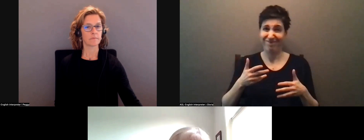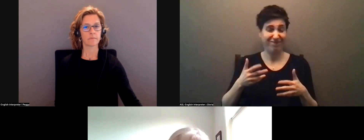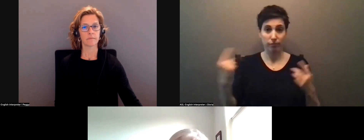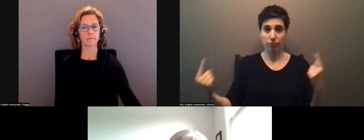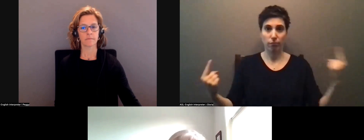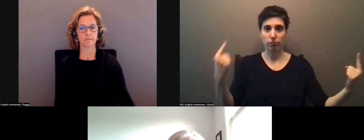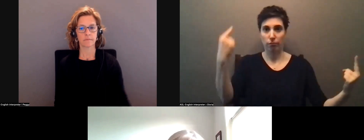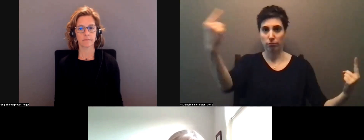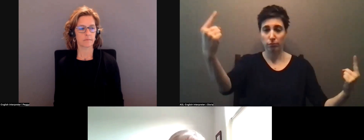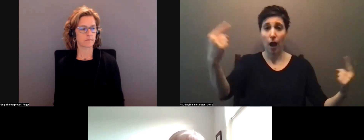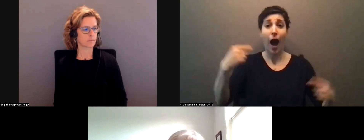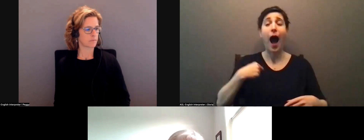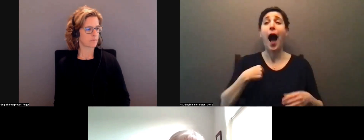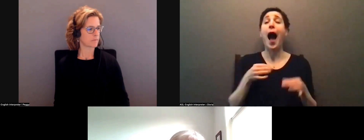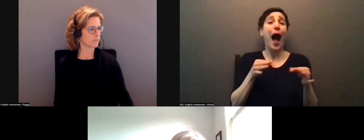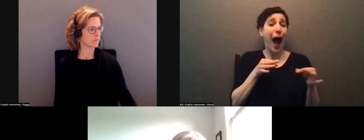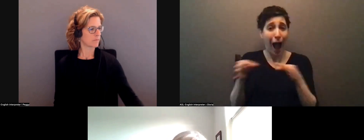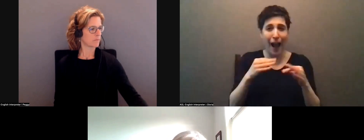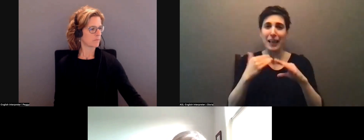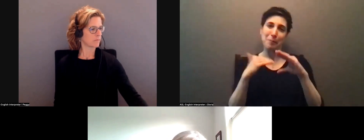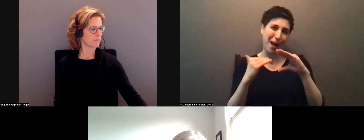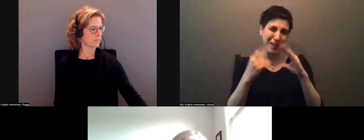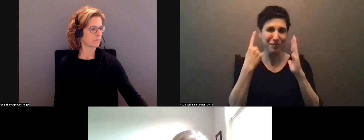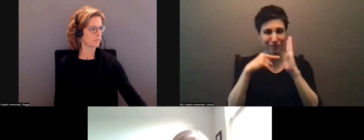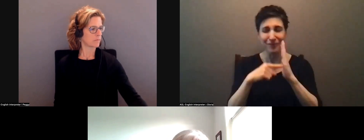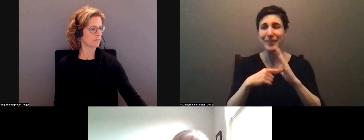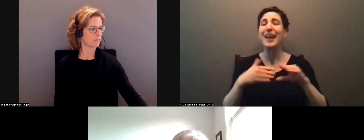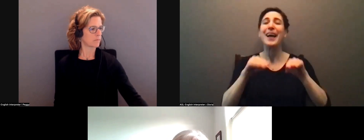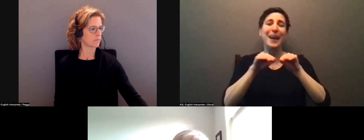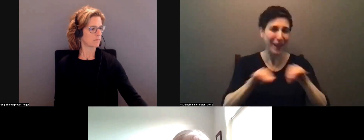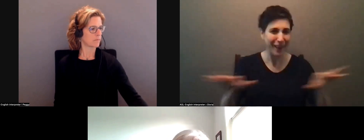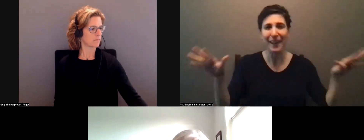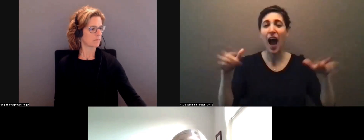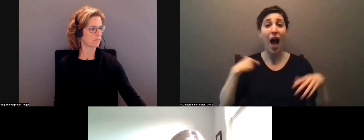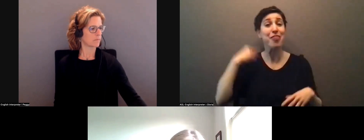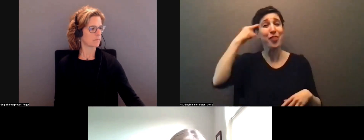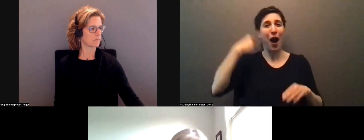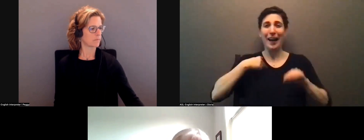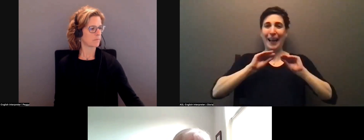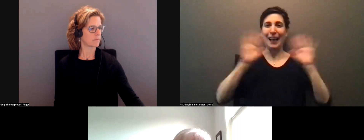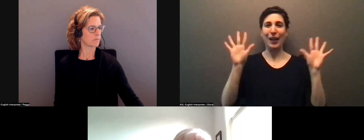tough, really, really tough. So going back to a document that